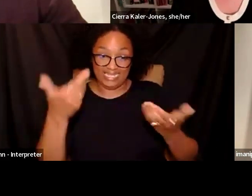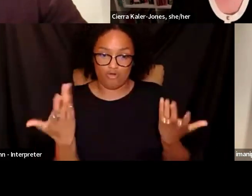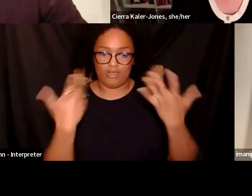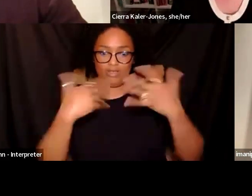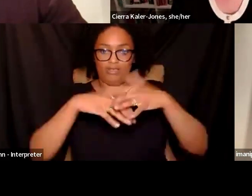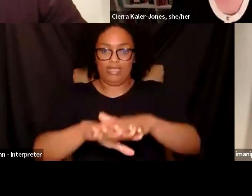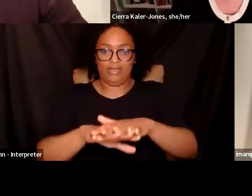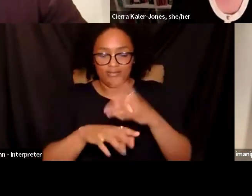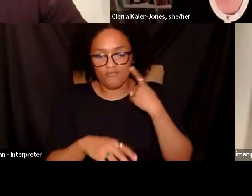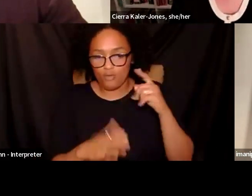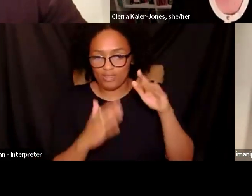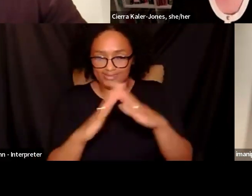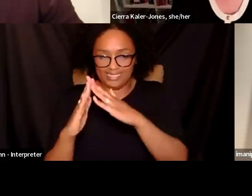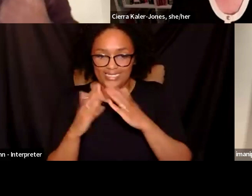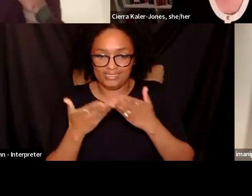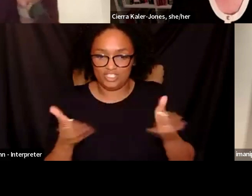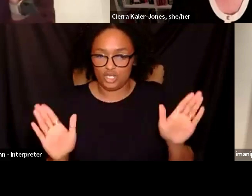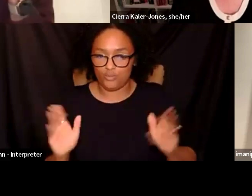general in Alabama.